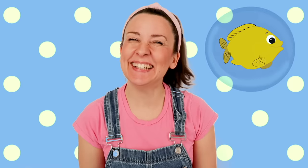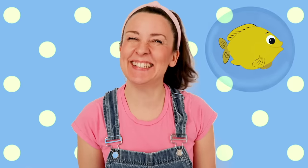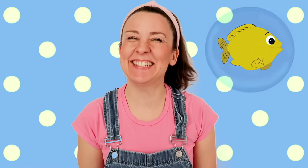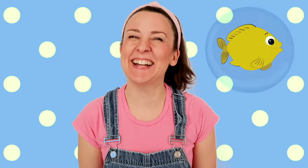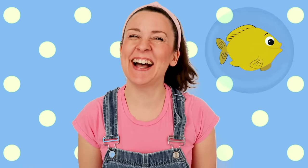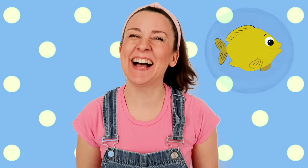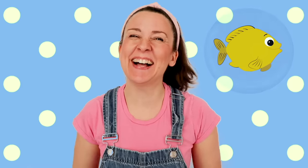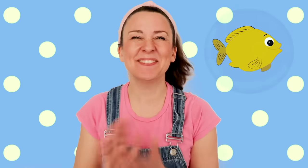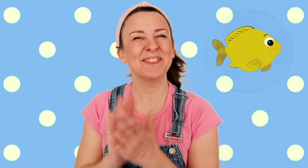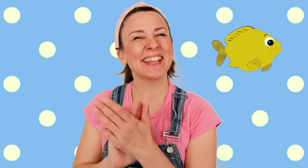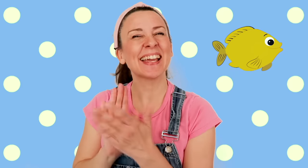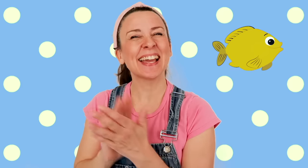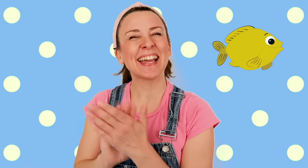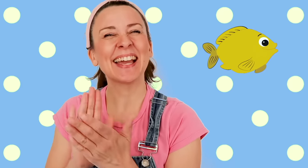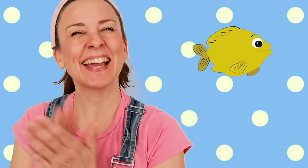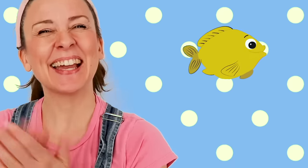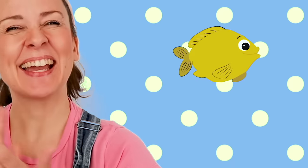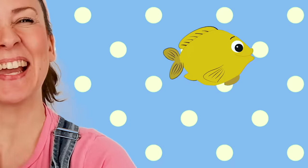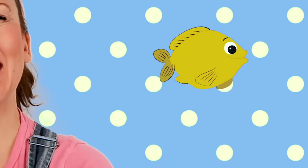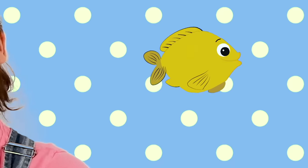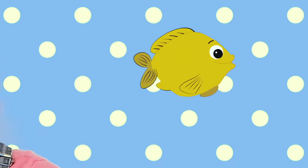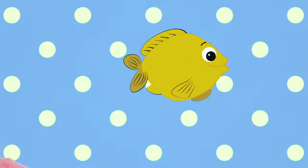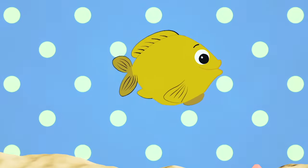fish. Good job.